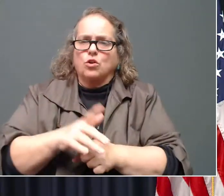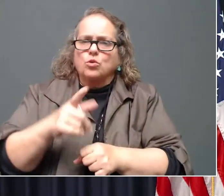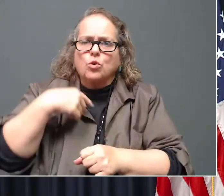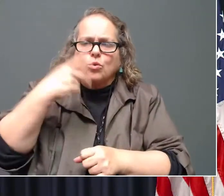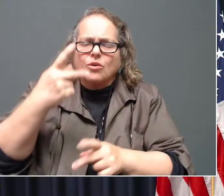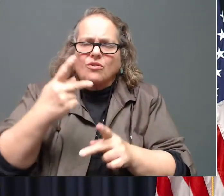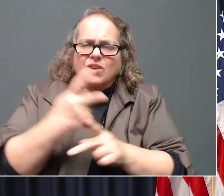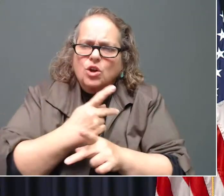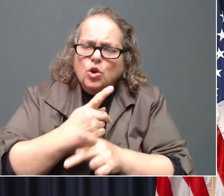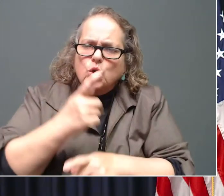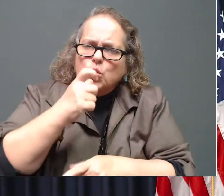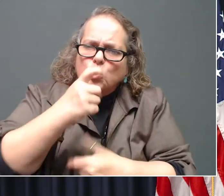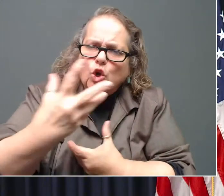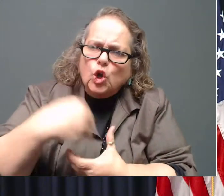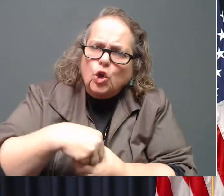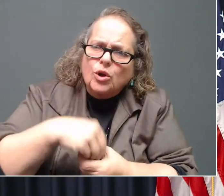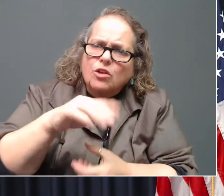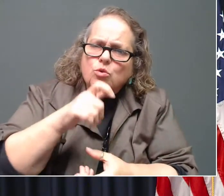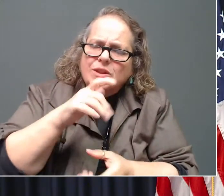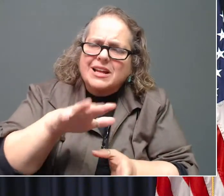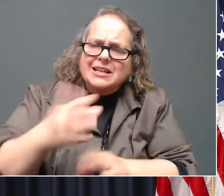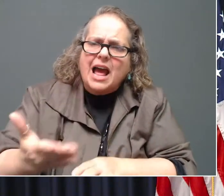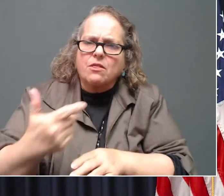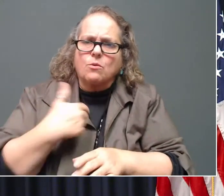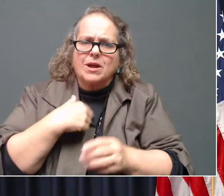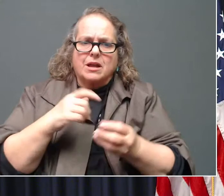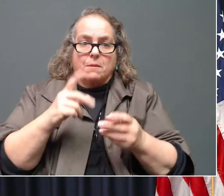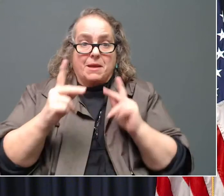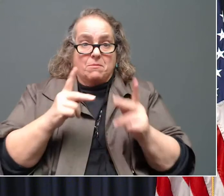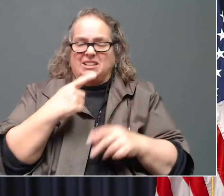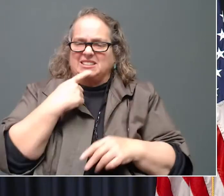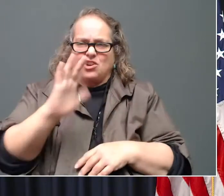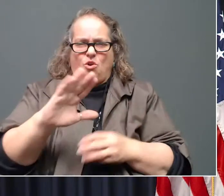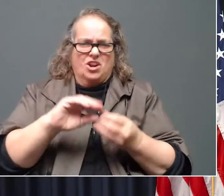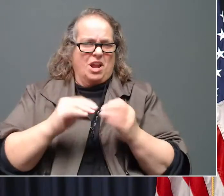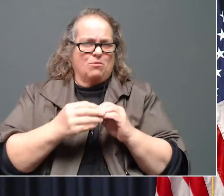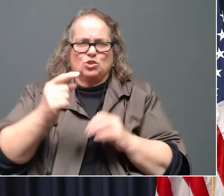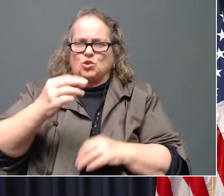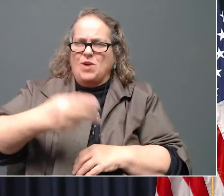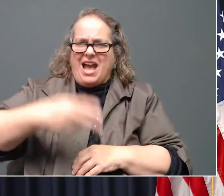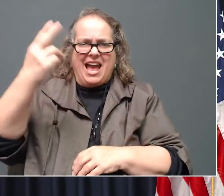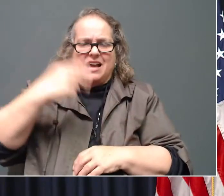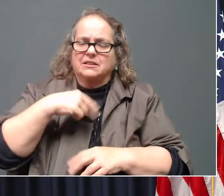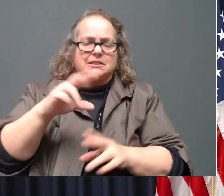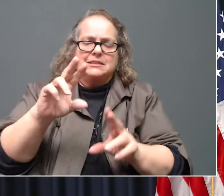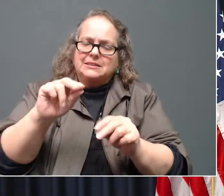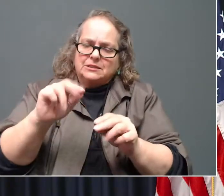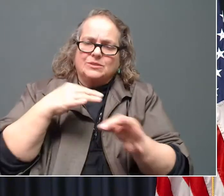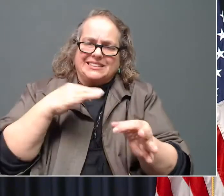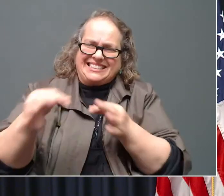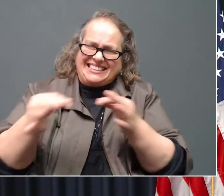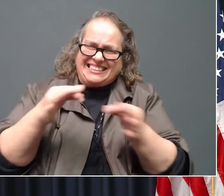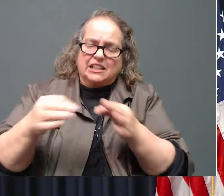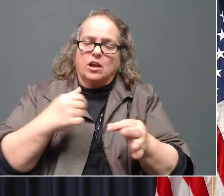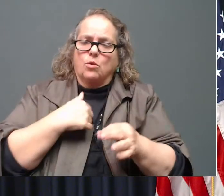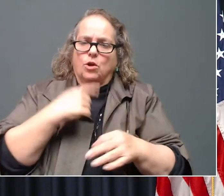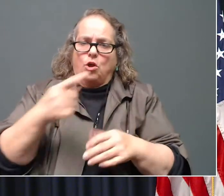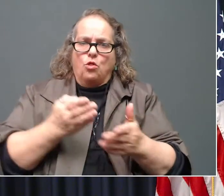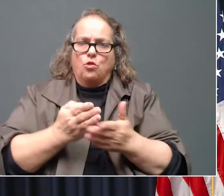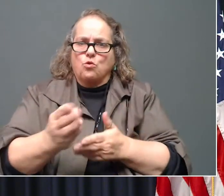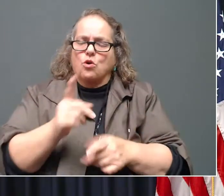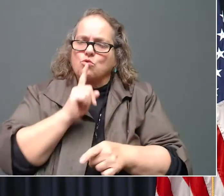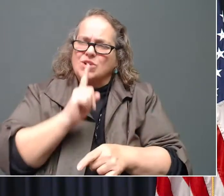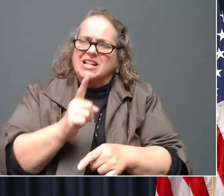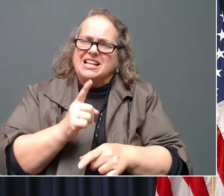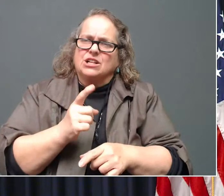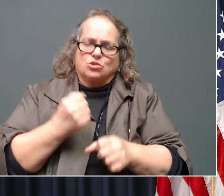There were folks who were trying to say numbers were inflated, and we talked about going through this meticulous process to make sure it's accurate. I